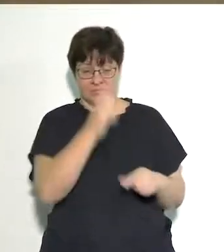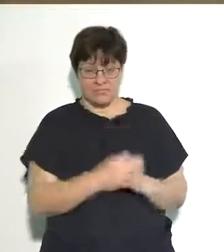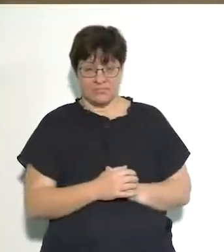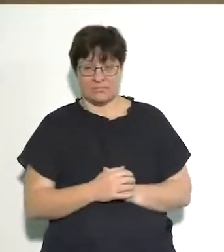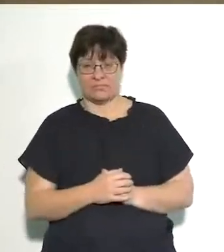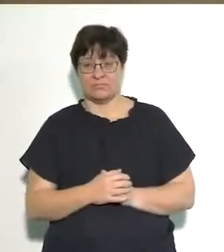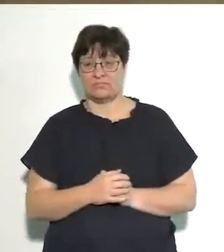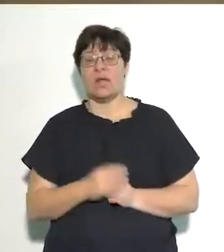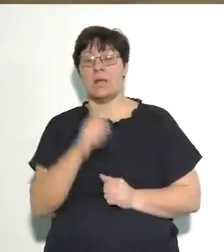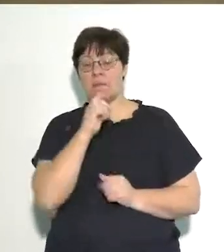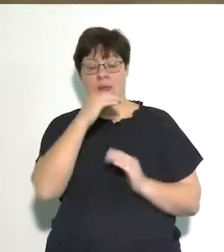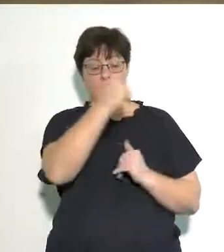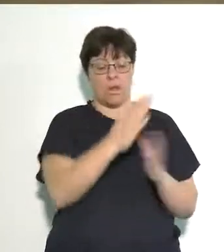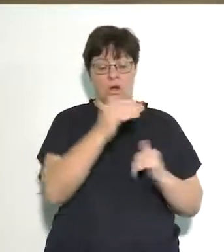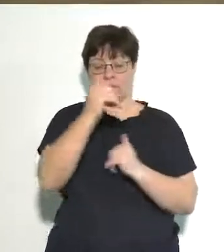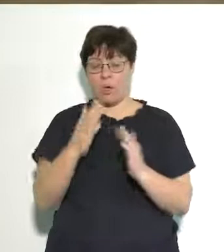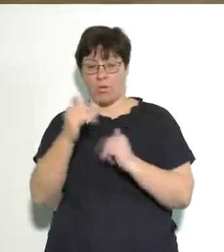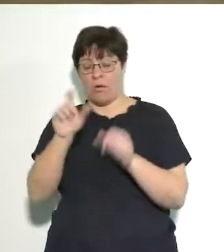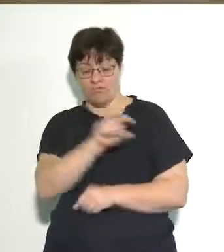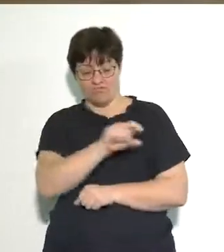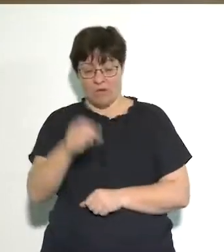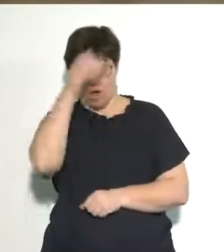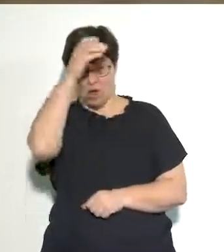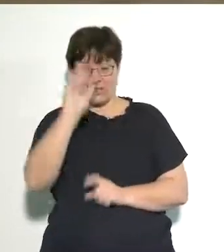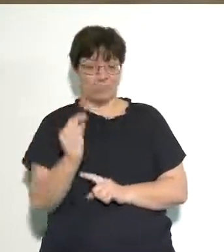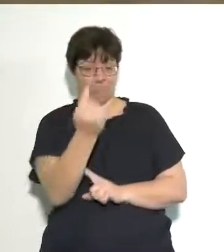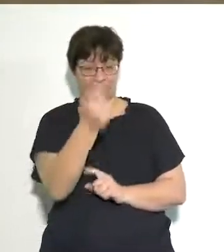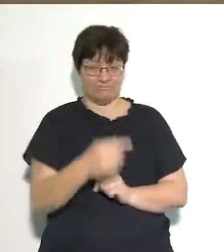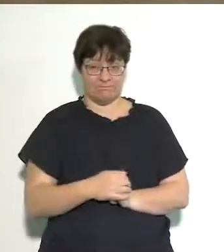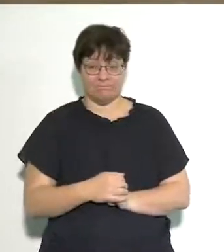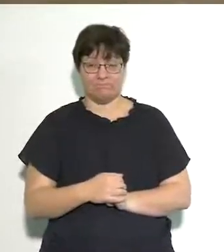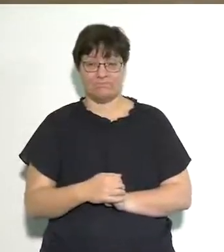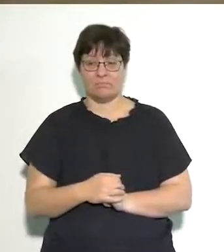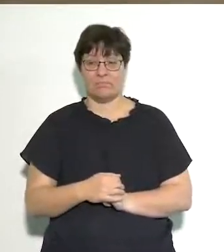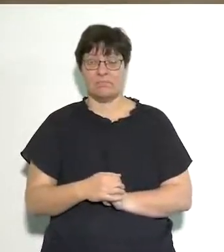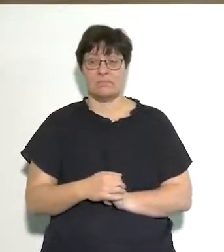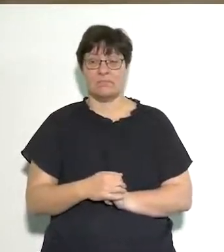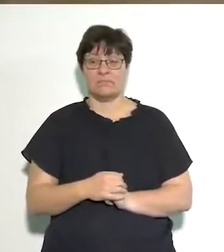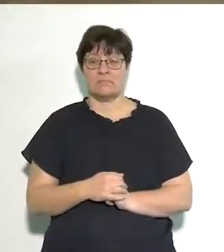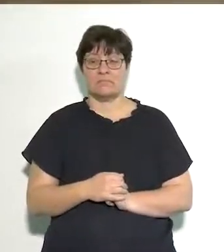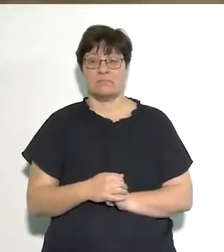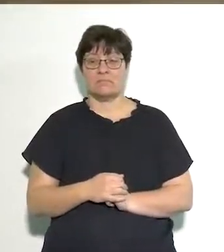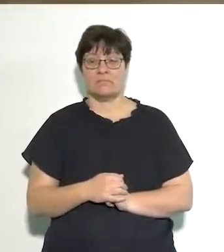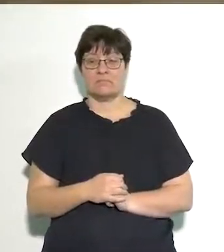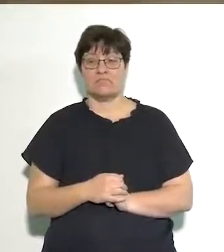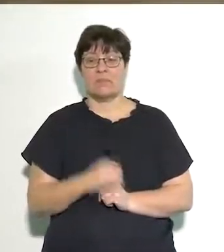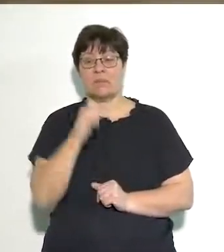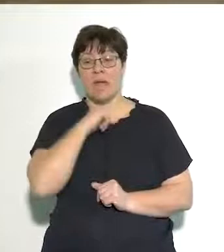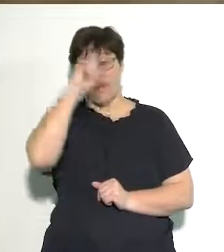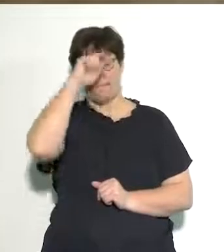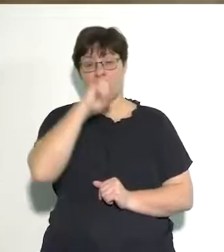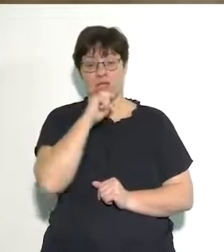and you can see that I've made 4 blocks around my main concept. On the top left, I write